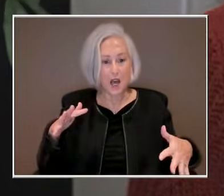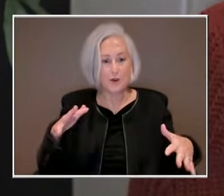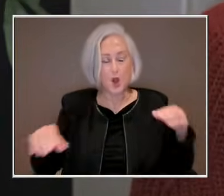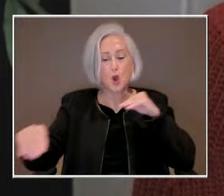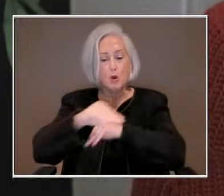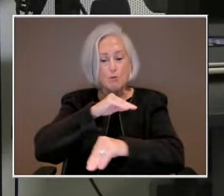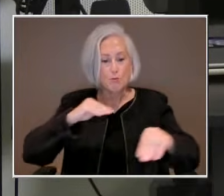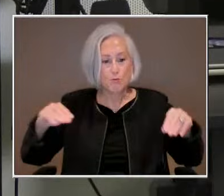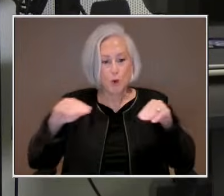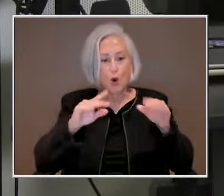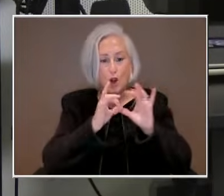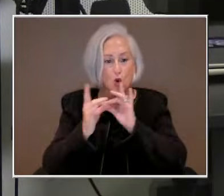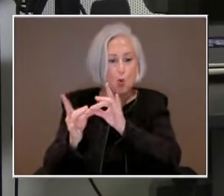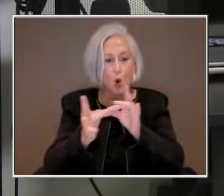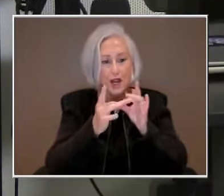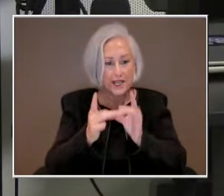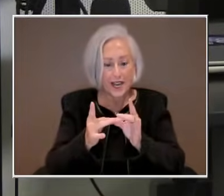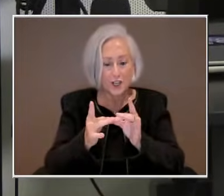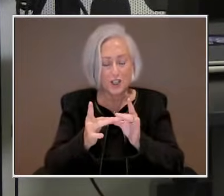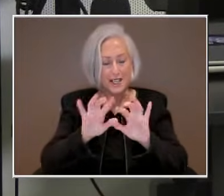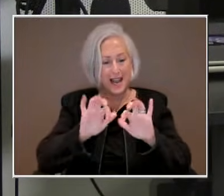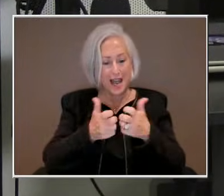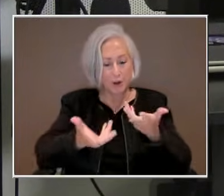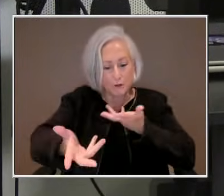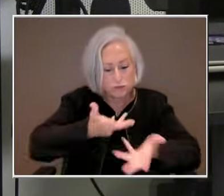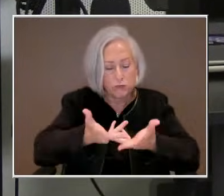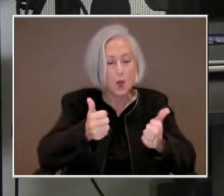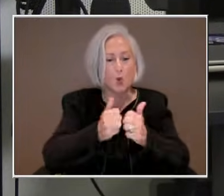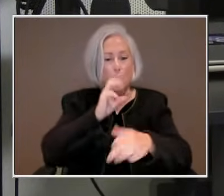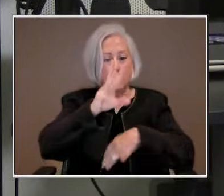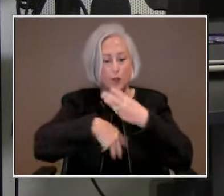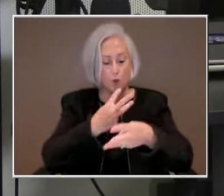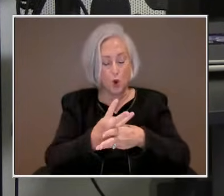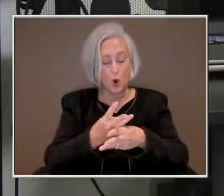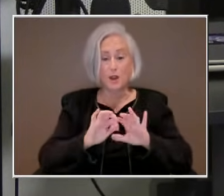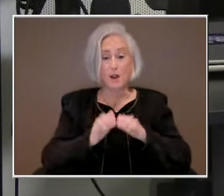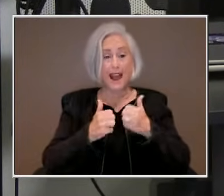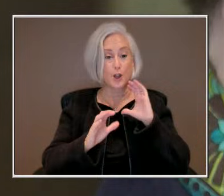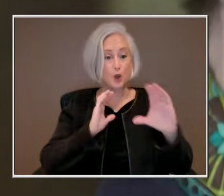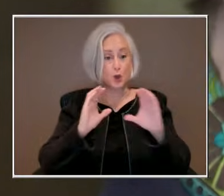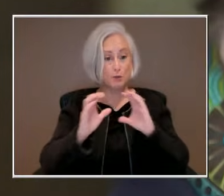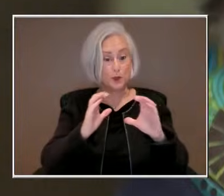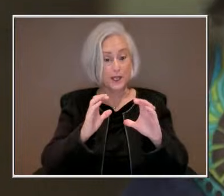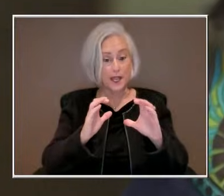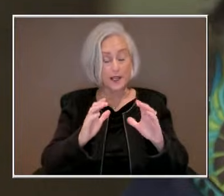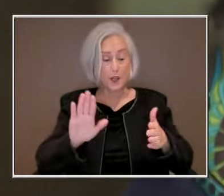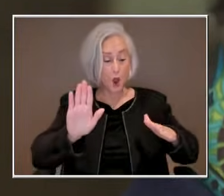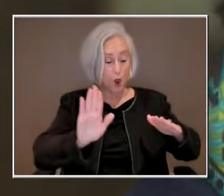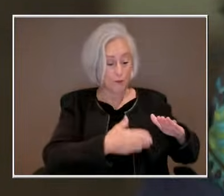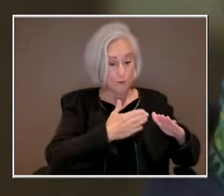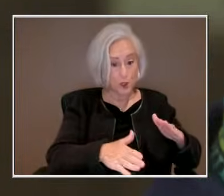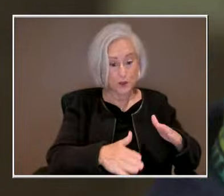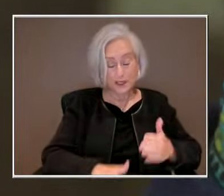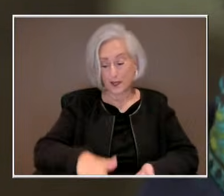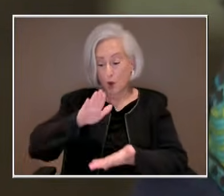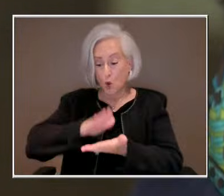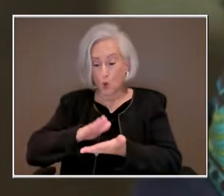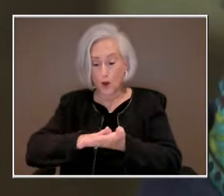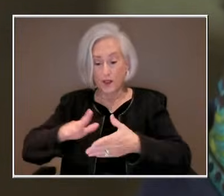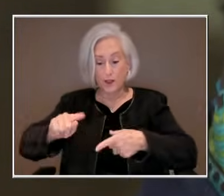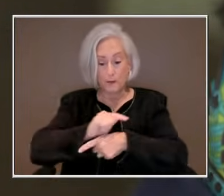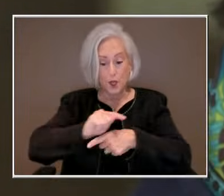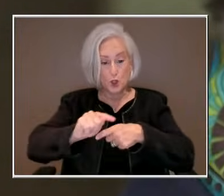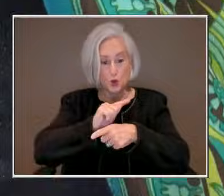and also how you communicate. Dr. Mann studies how music and rhythm can train the brain, even